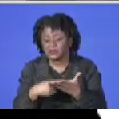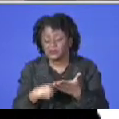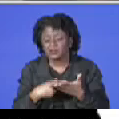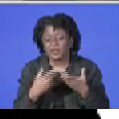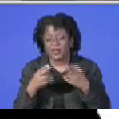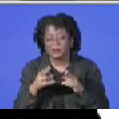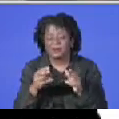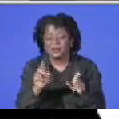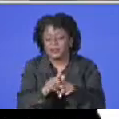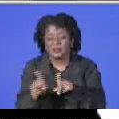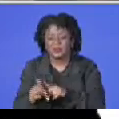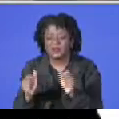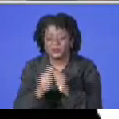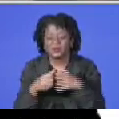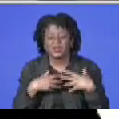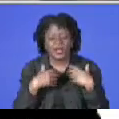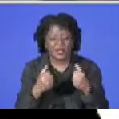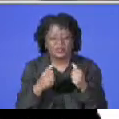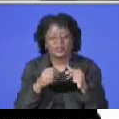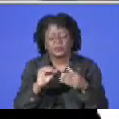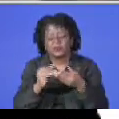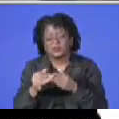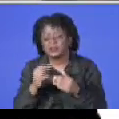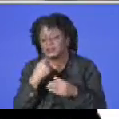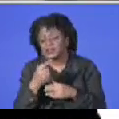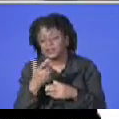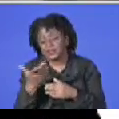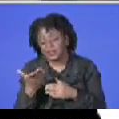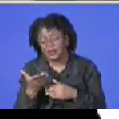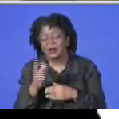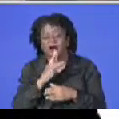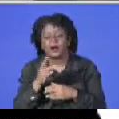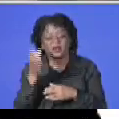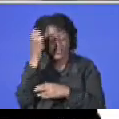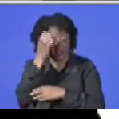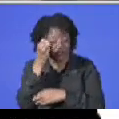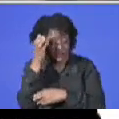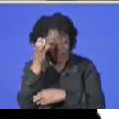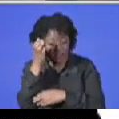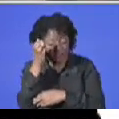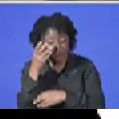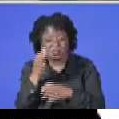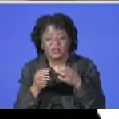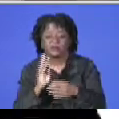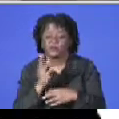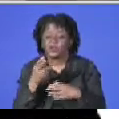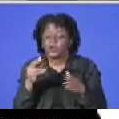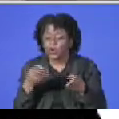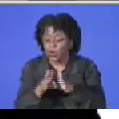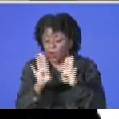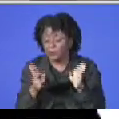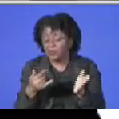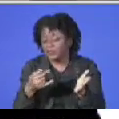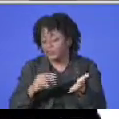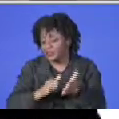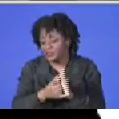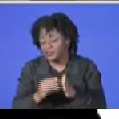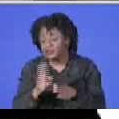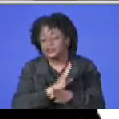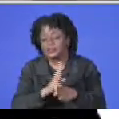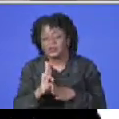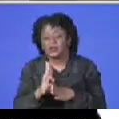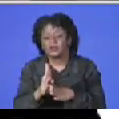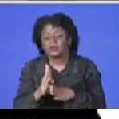health community to say, look, here are the concerns that exist. If we open these sectors, what does that